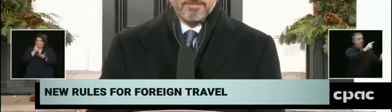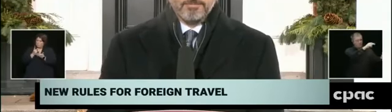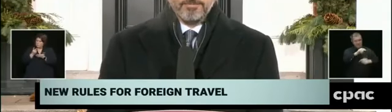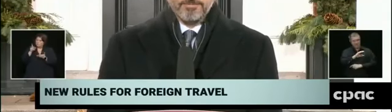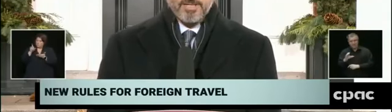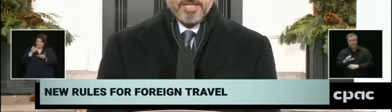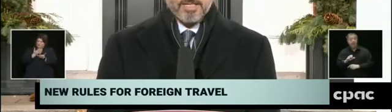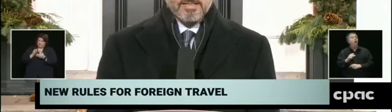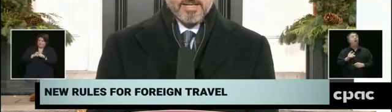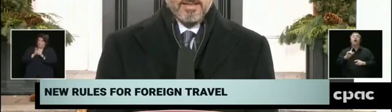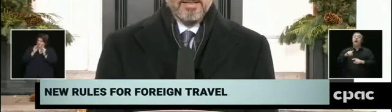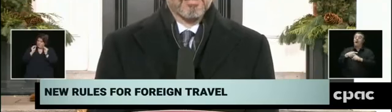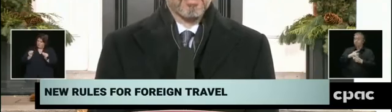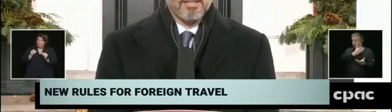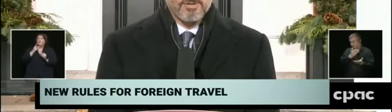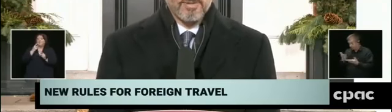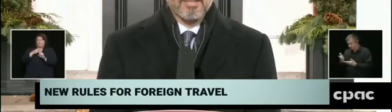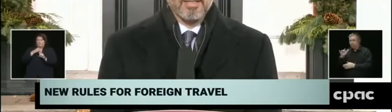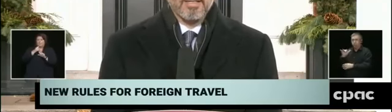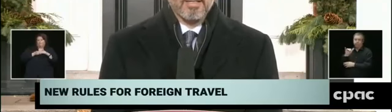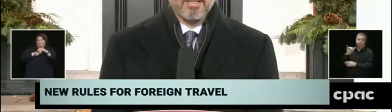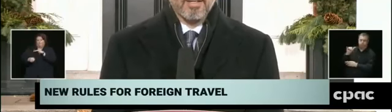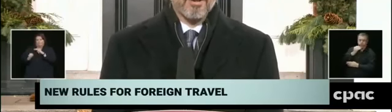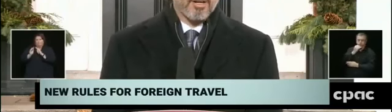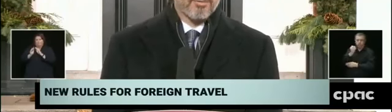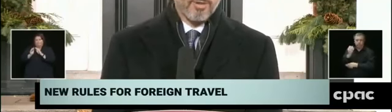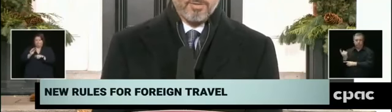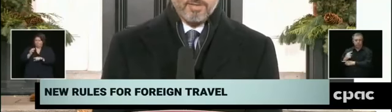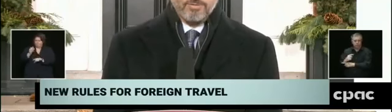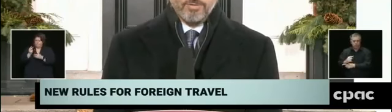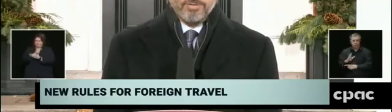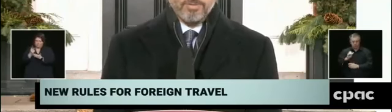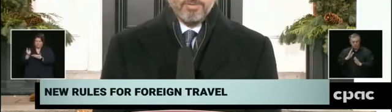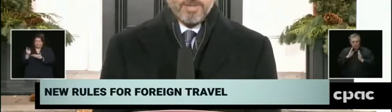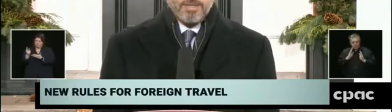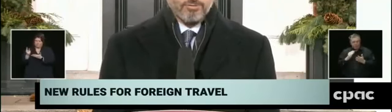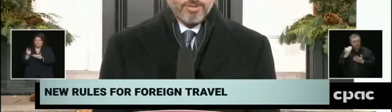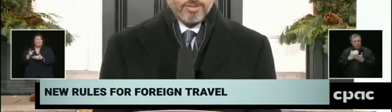back. You need to take this seriously. Not following